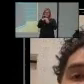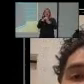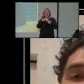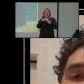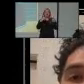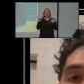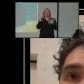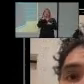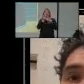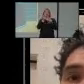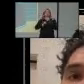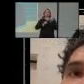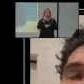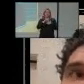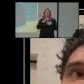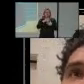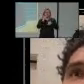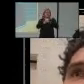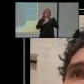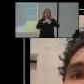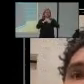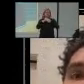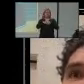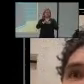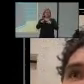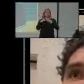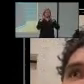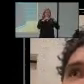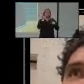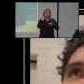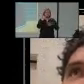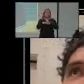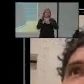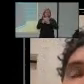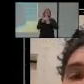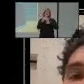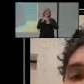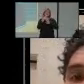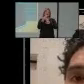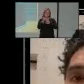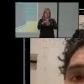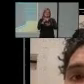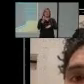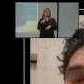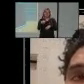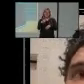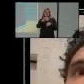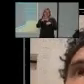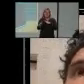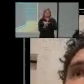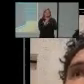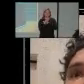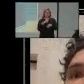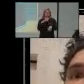That was my last day of being in New York. I went home the next following day in the